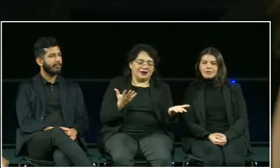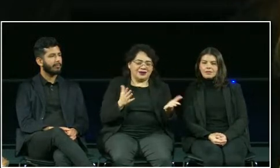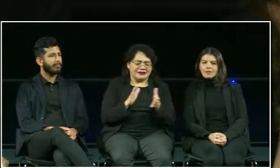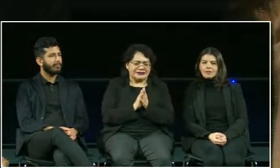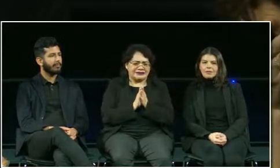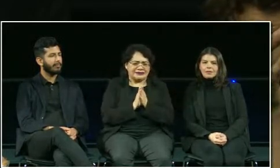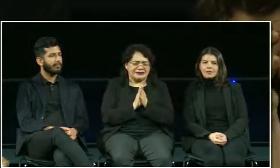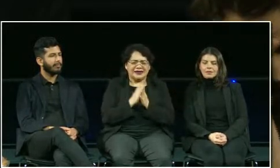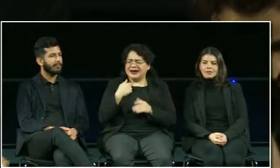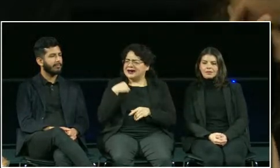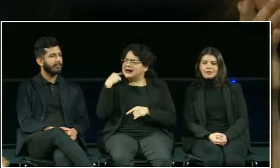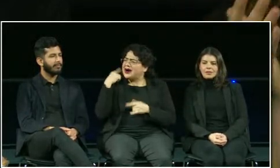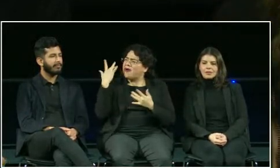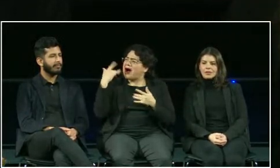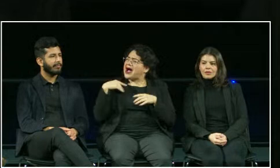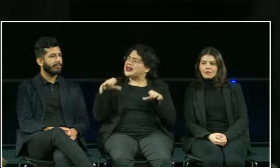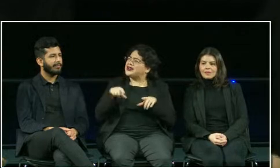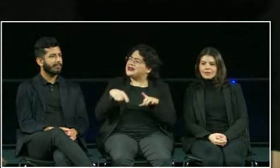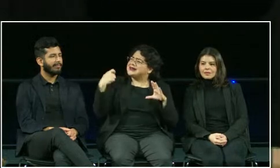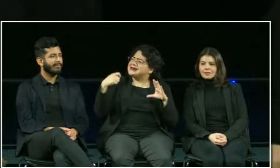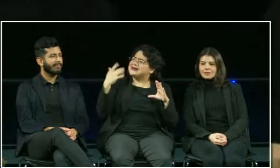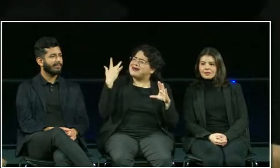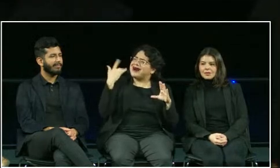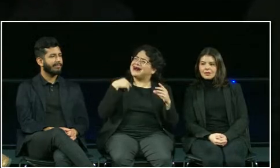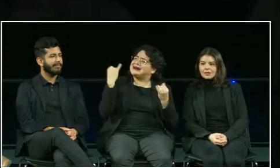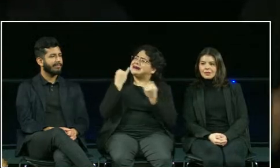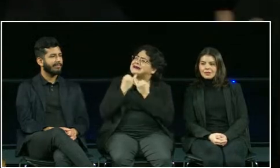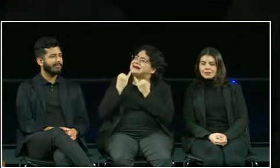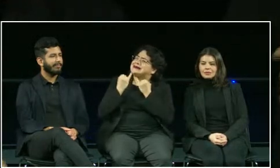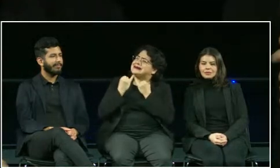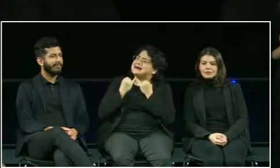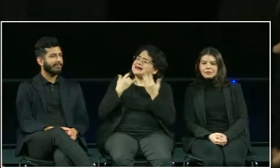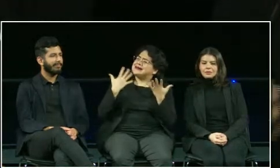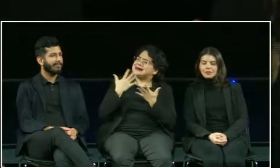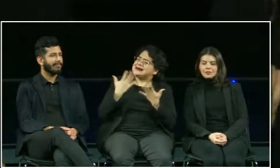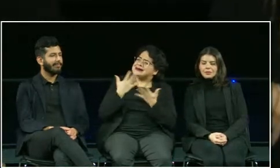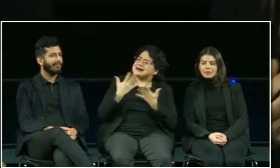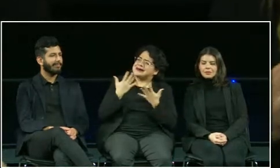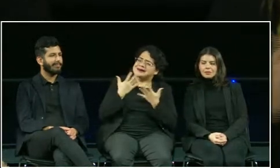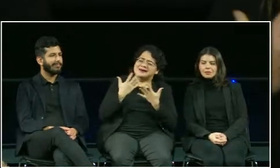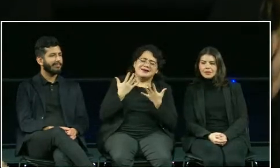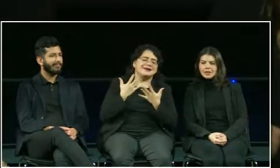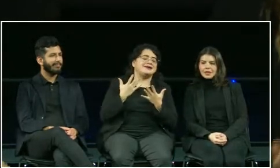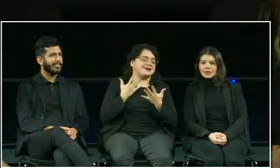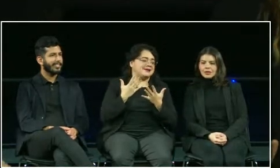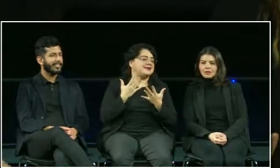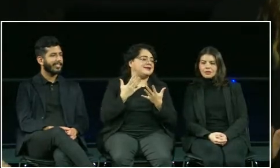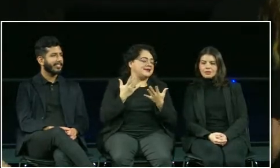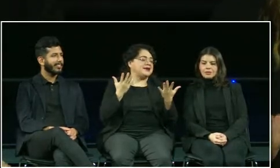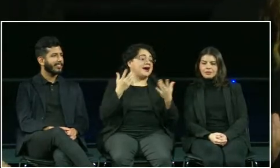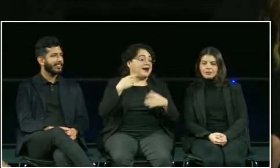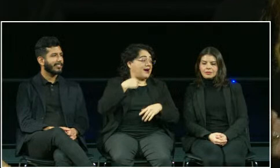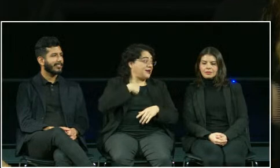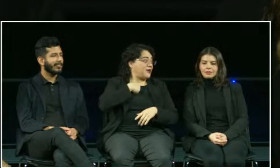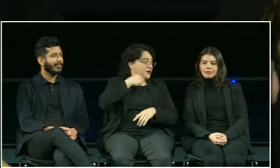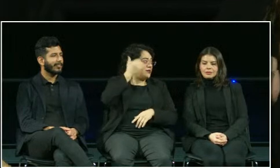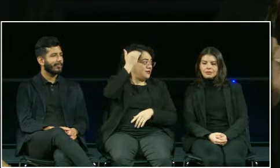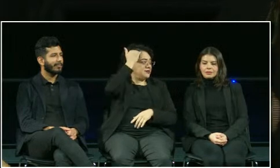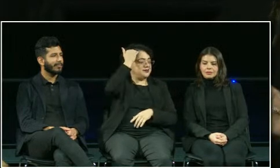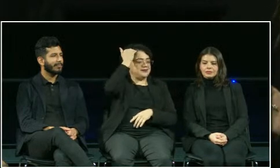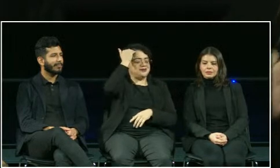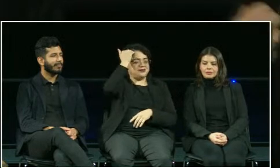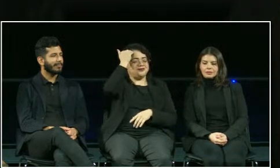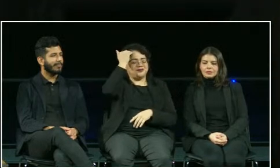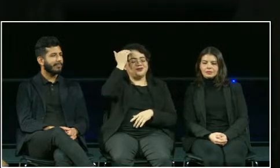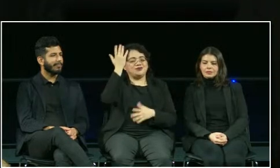say, why I'm doing this? No? Like, but then I know it's because I love to